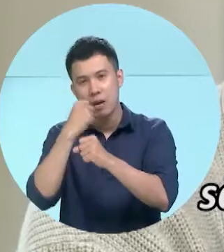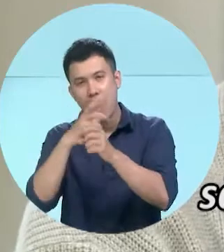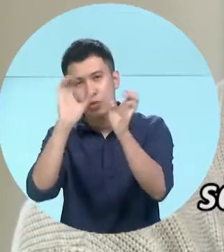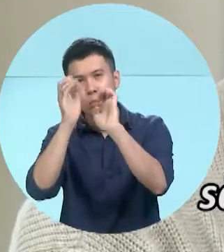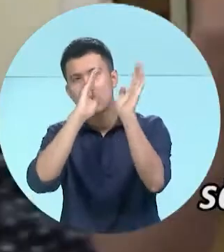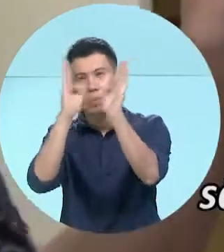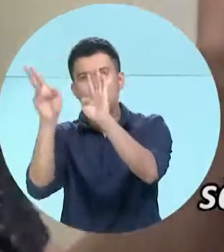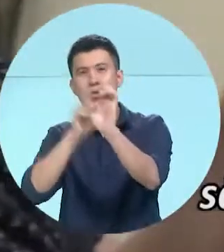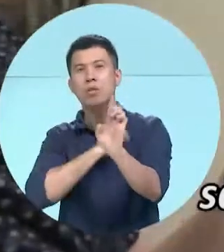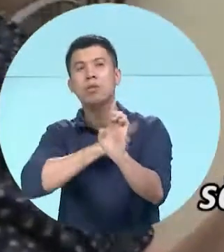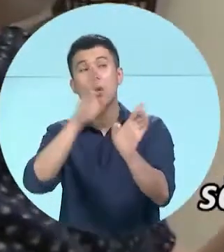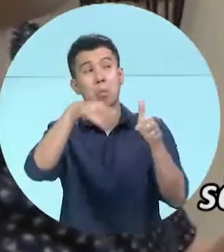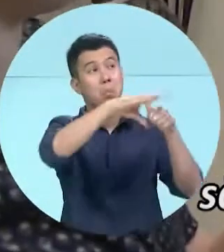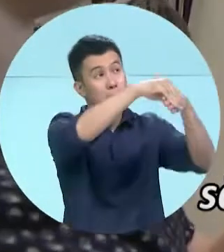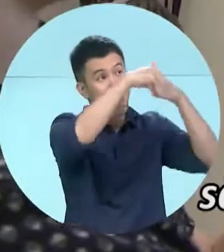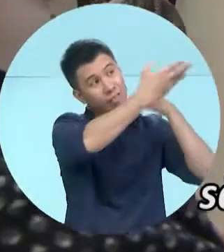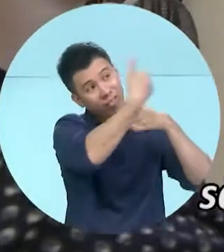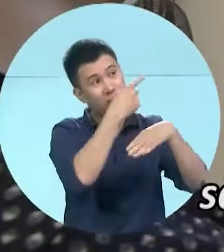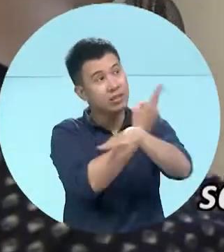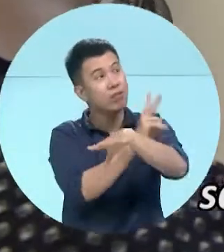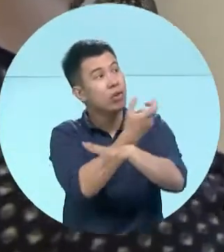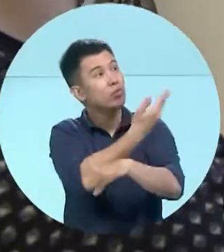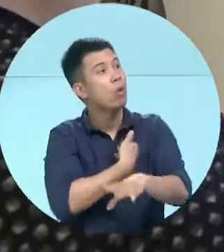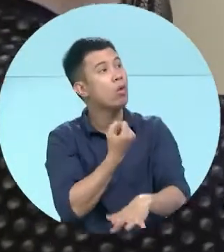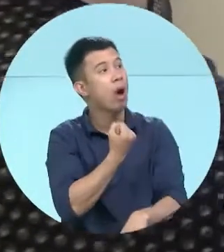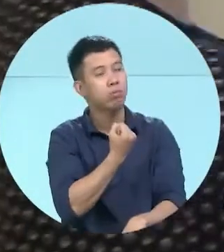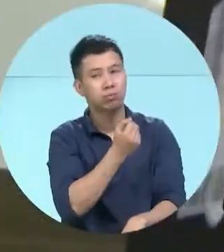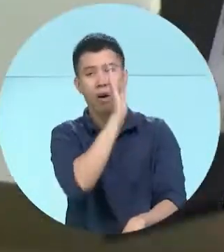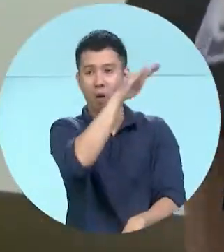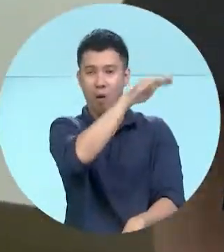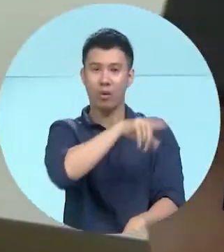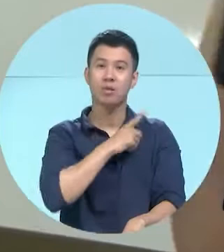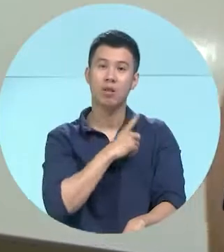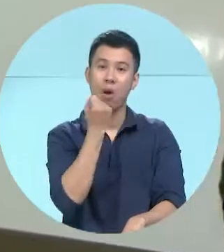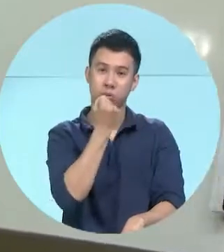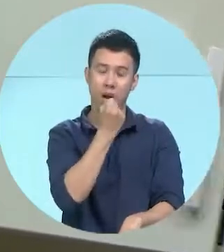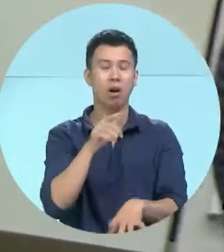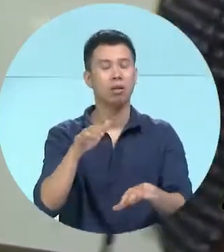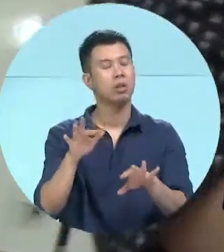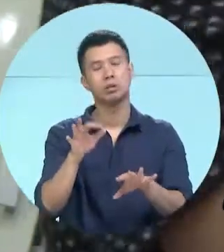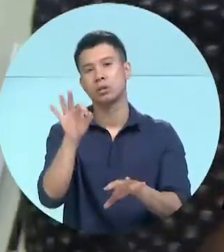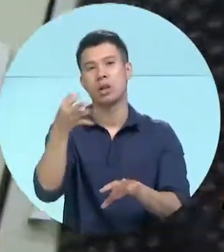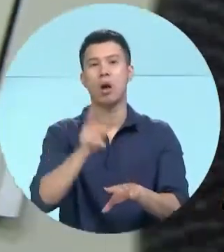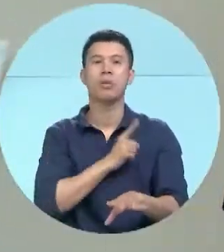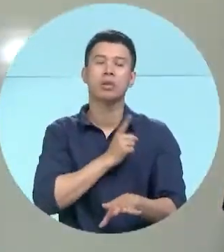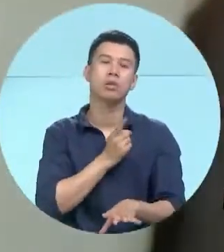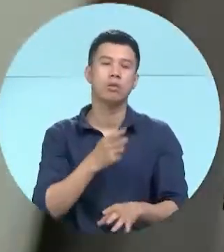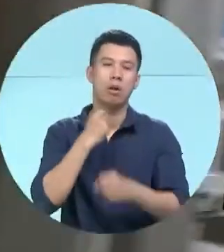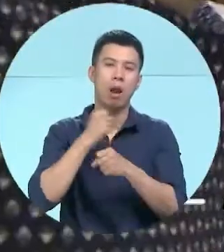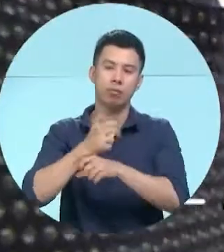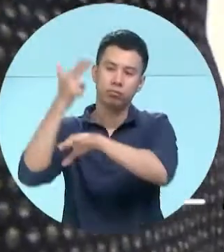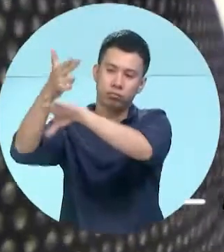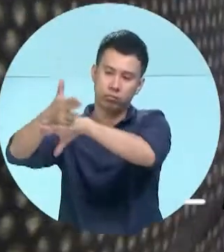friends to help him and act in his film, or sometimes he'll just do it on his own, film himself. He knows how to set the camera up